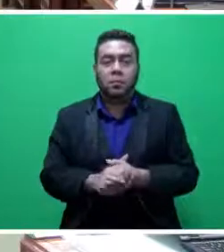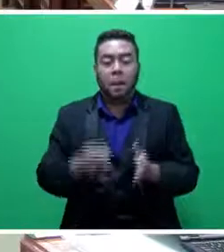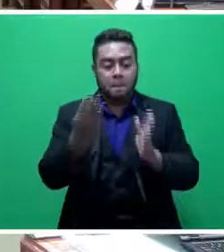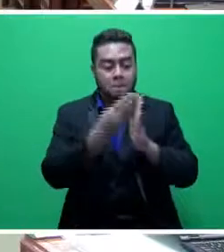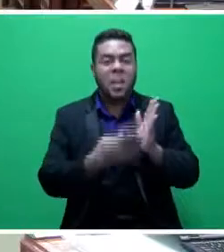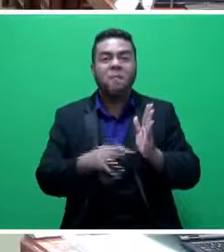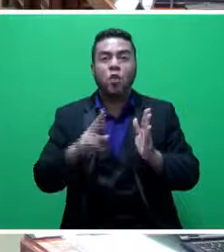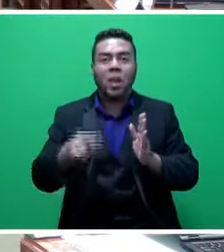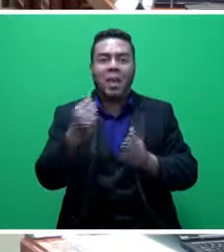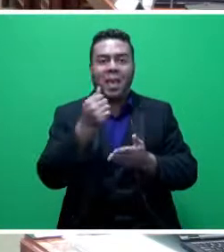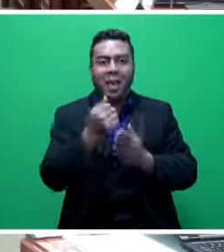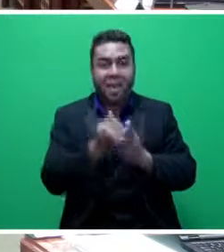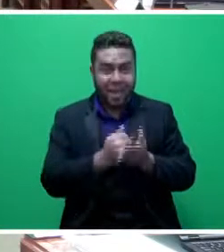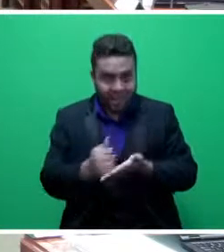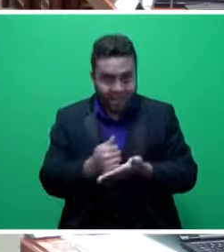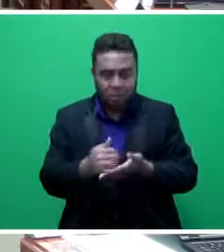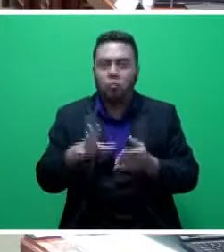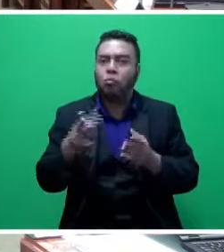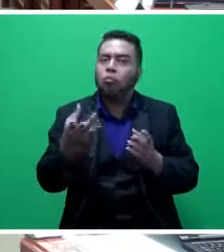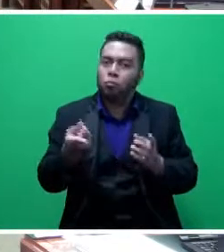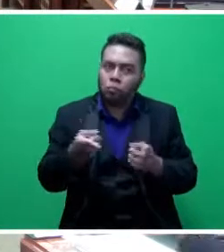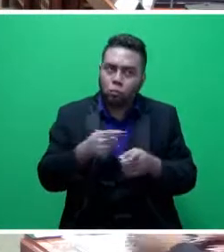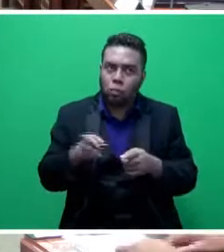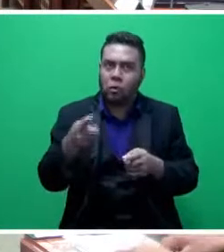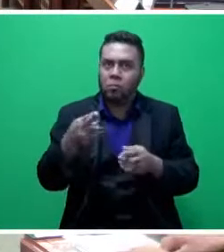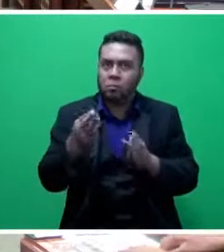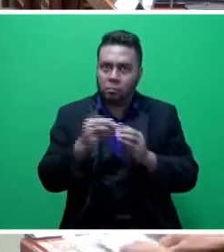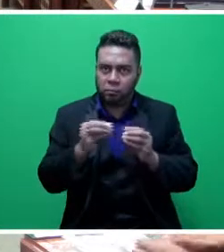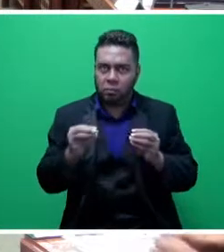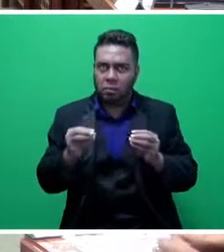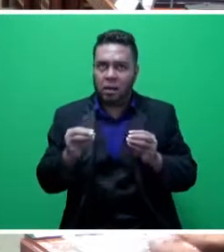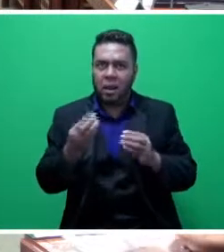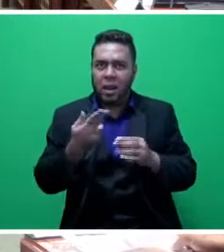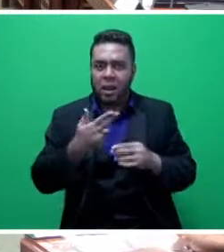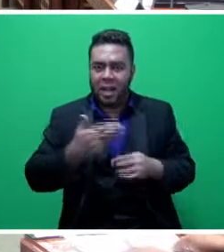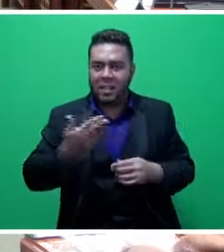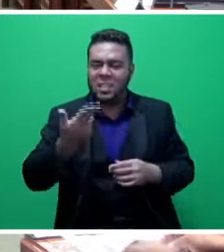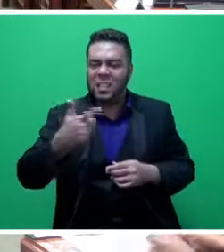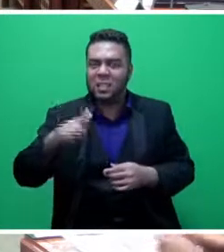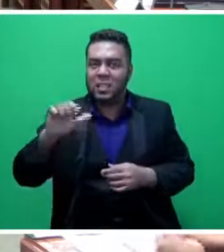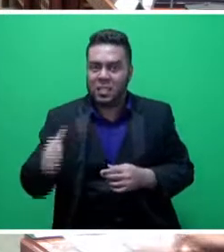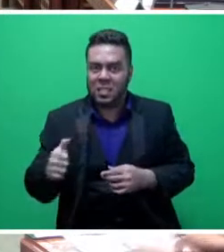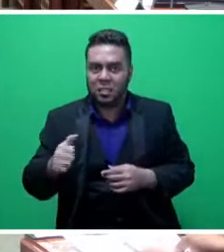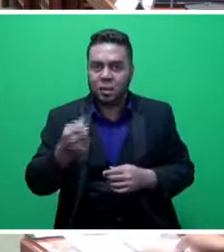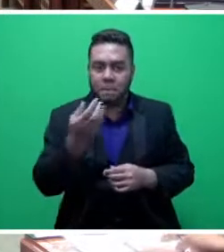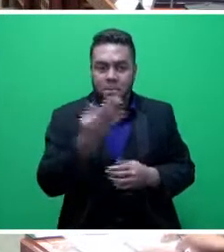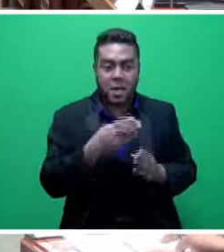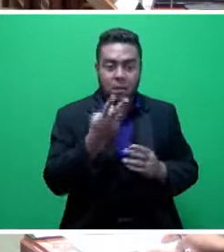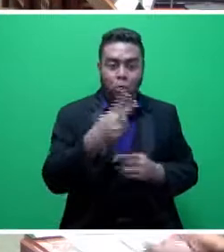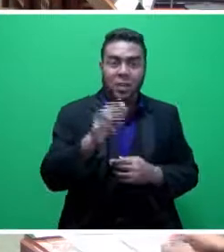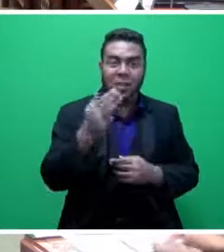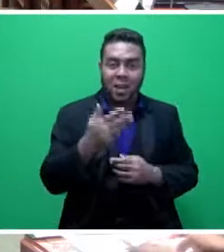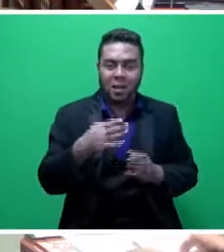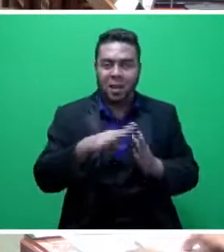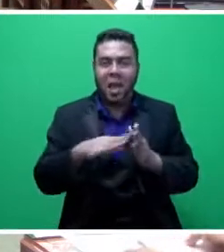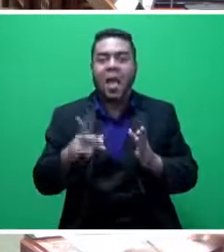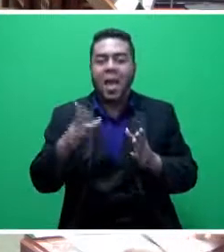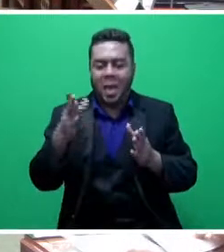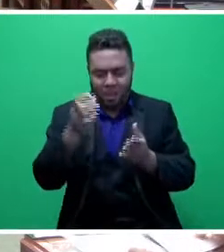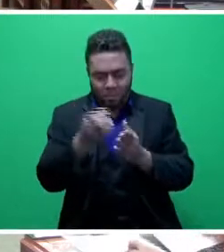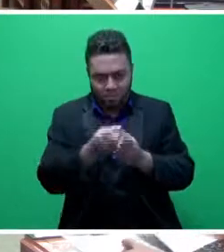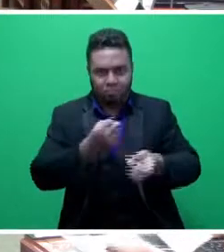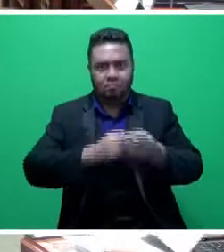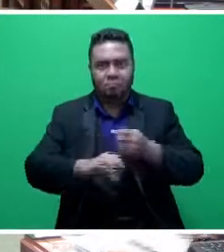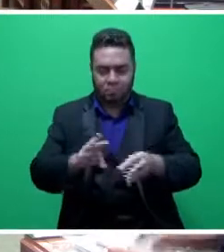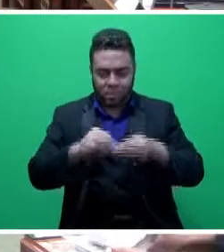Bill for an Act to repeal the Business Licensing Act 1976, Bill number 29 of 2020, enacted by the Parliament of the